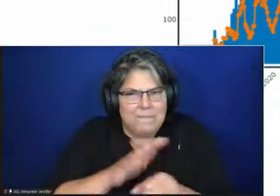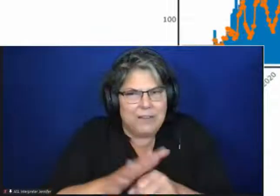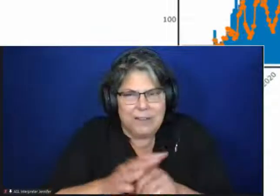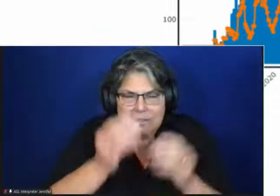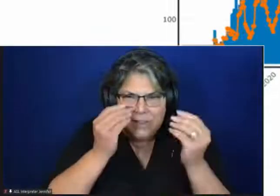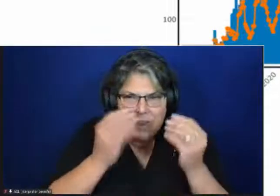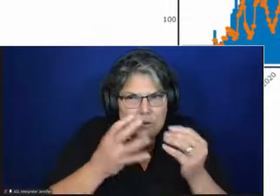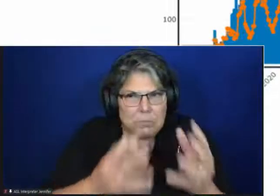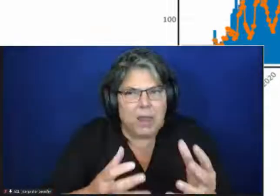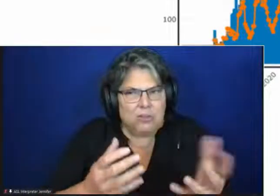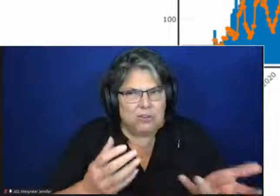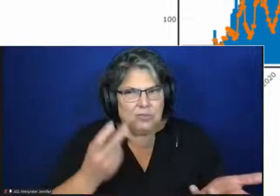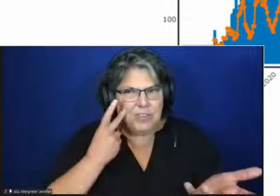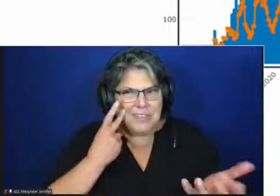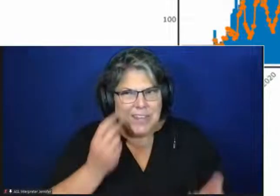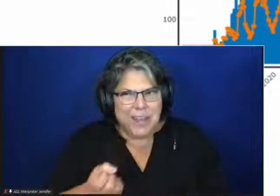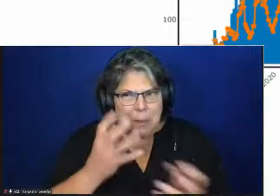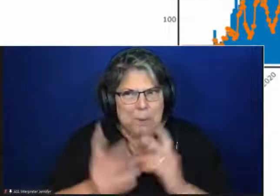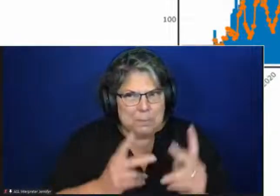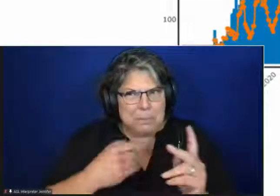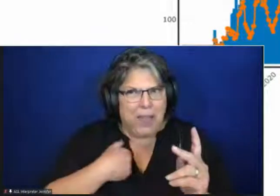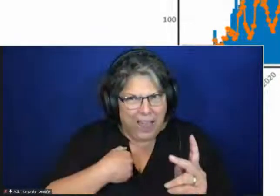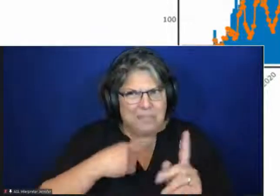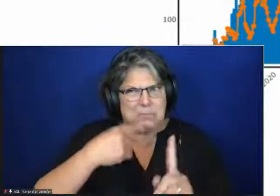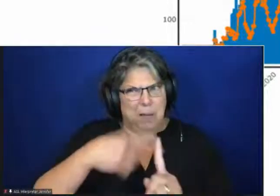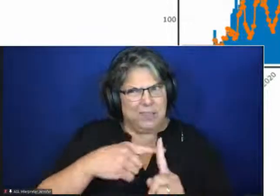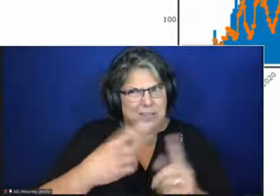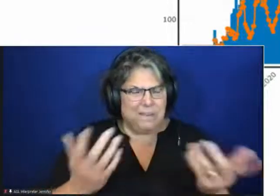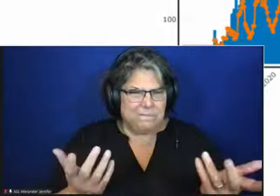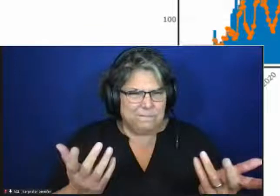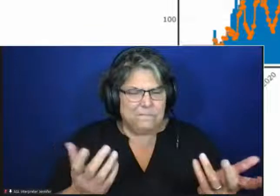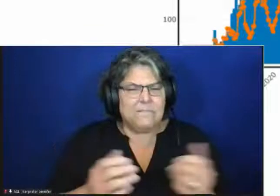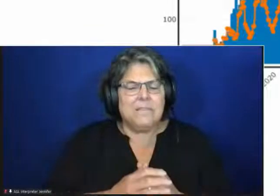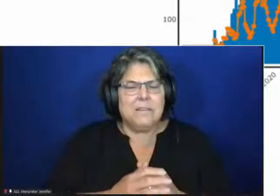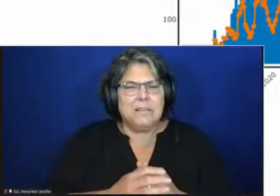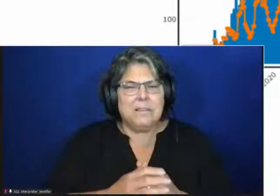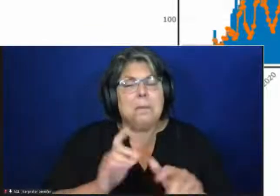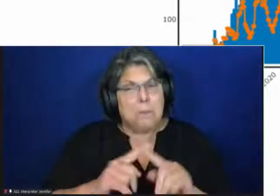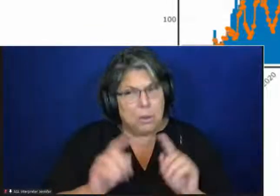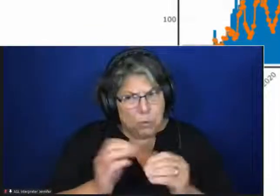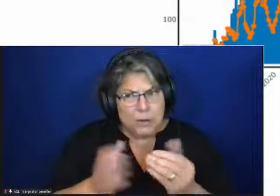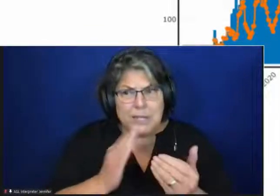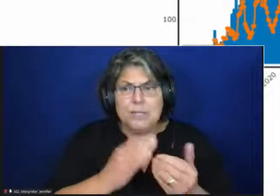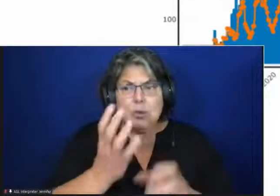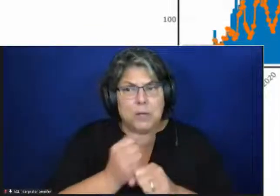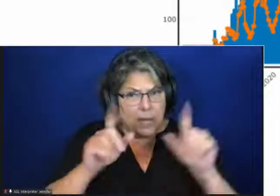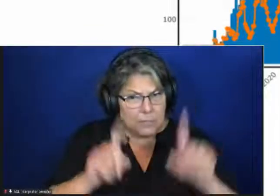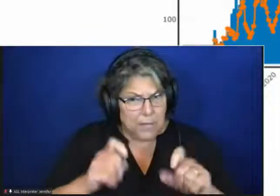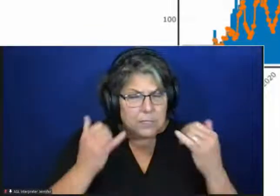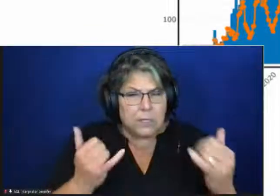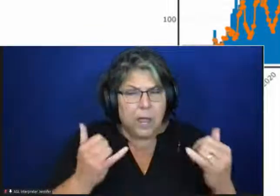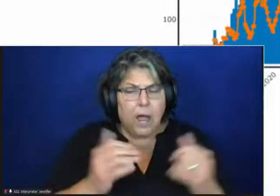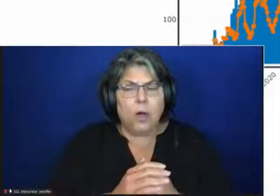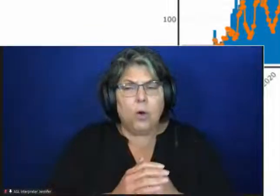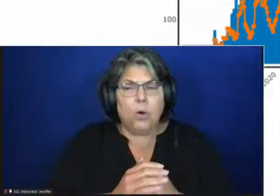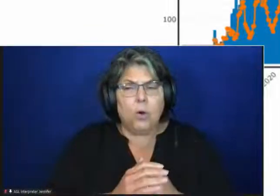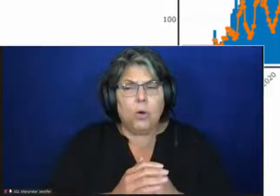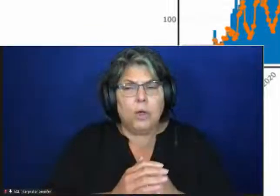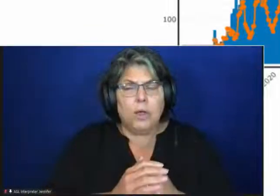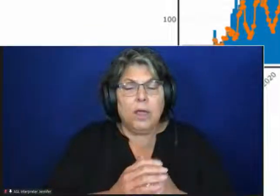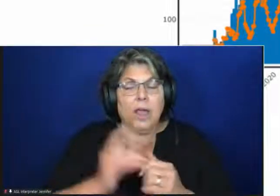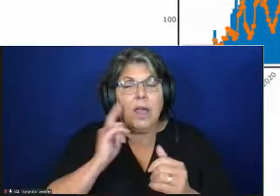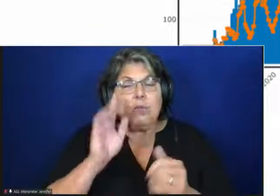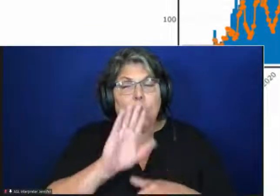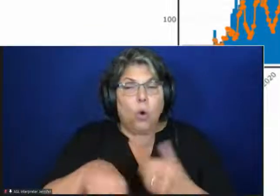also decreased. The testing is now more accessible around the county, and the statewide turnaround time